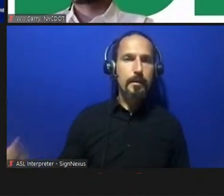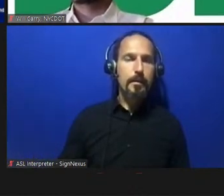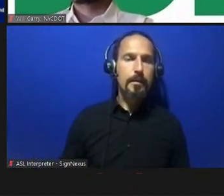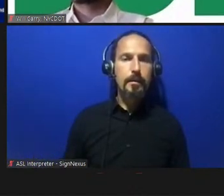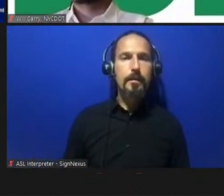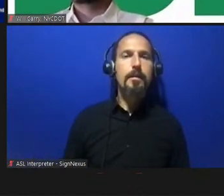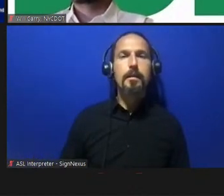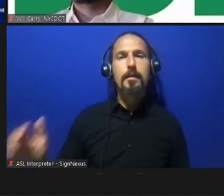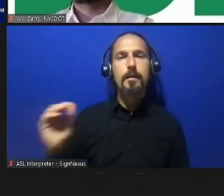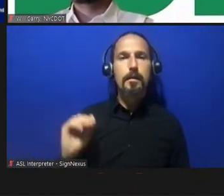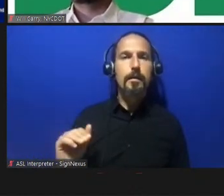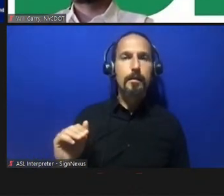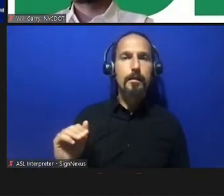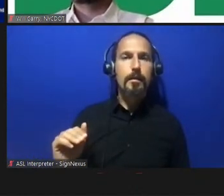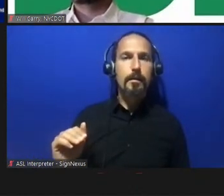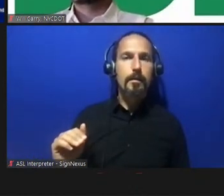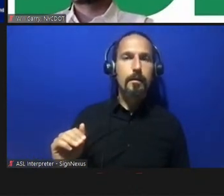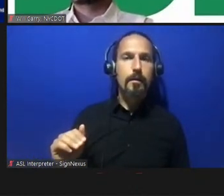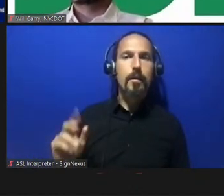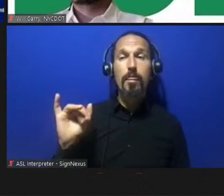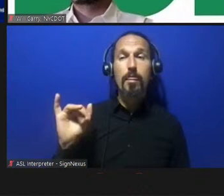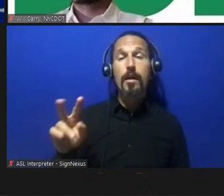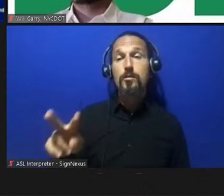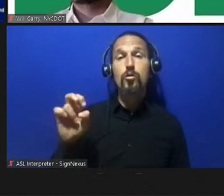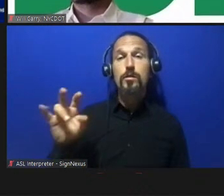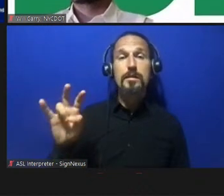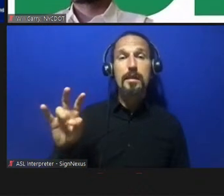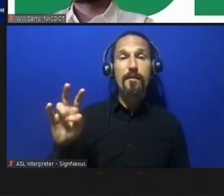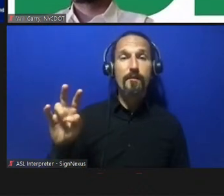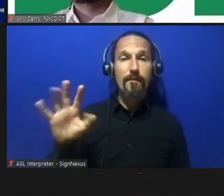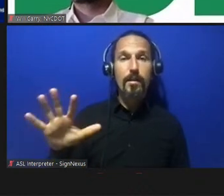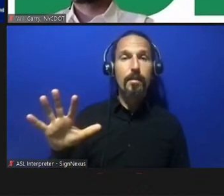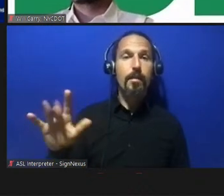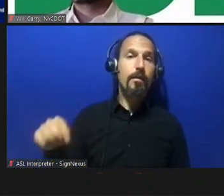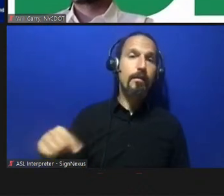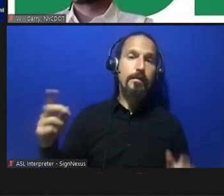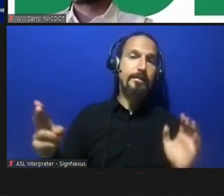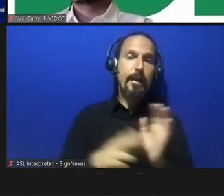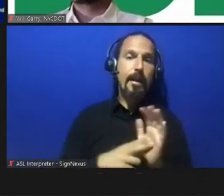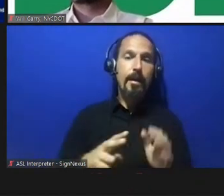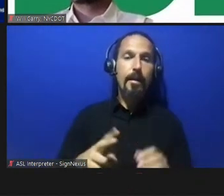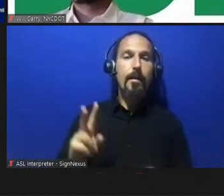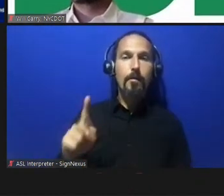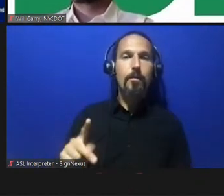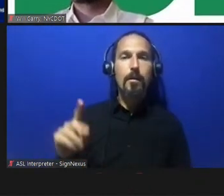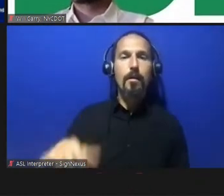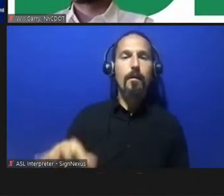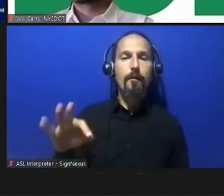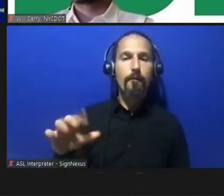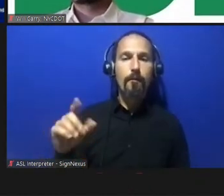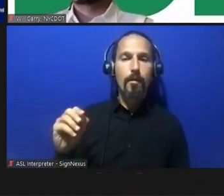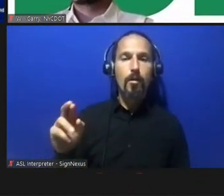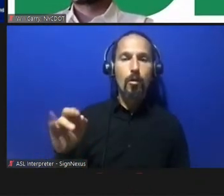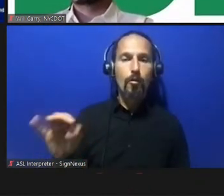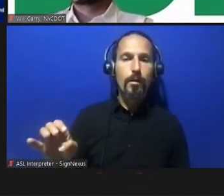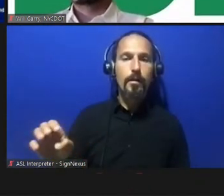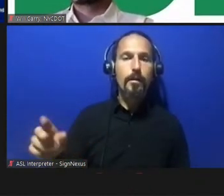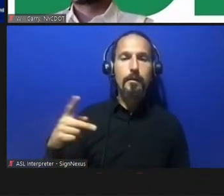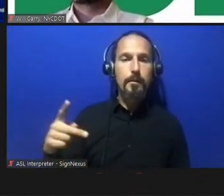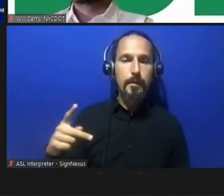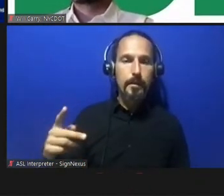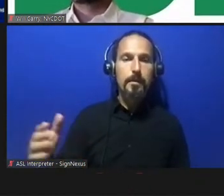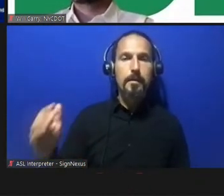our next speaker 275 to sign up is flory p followed